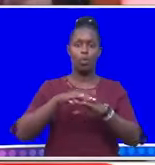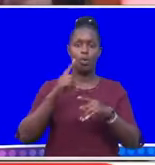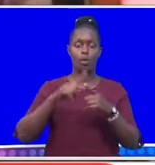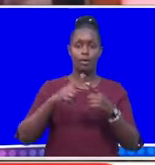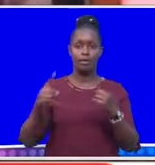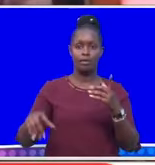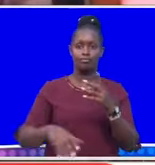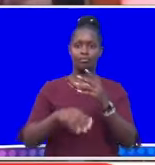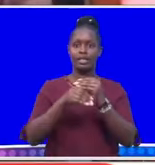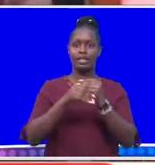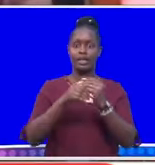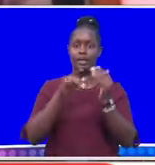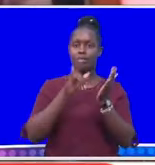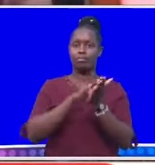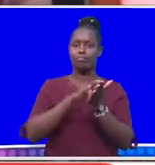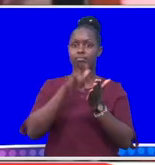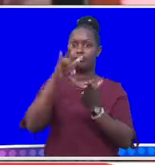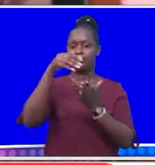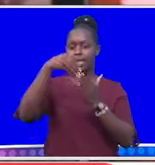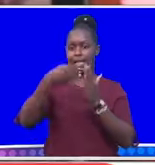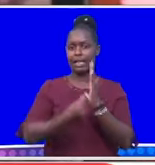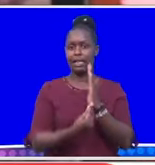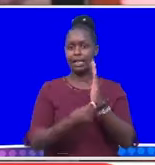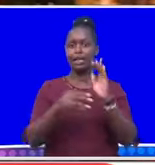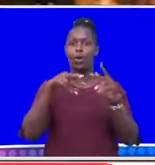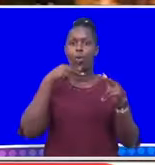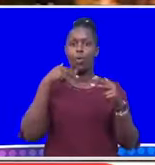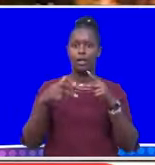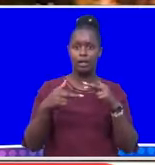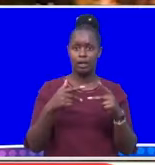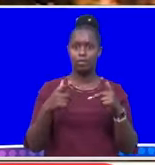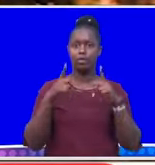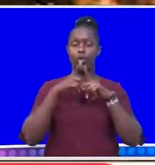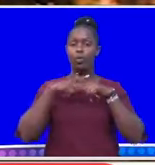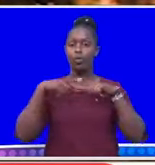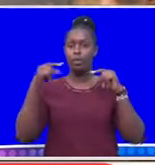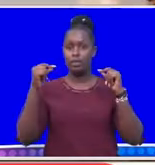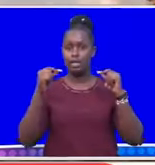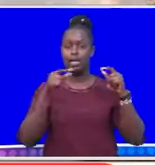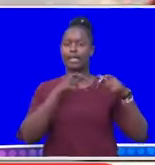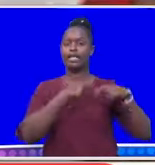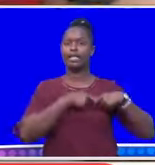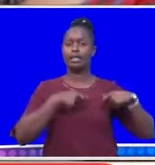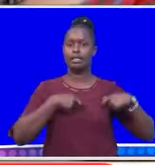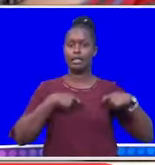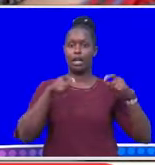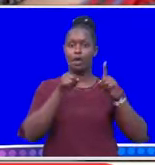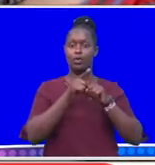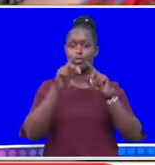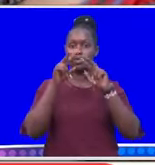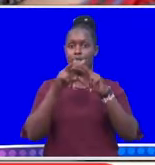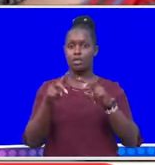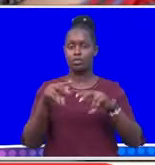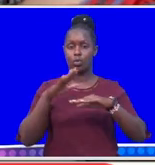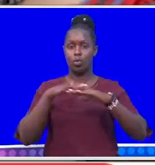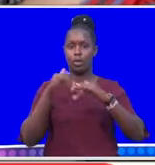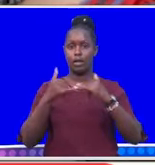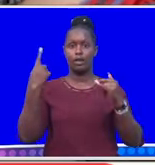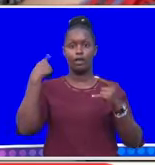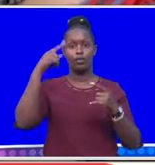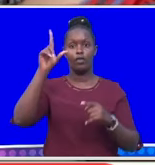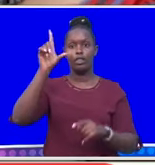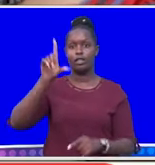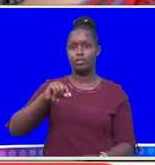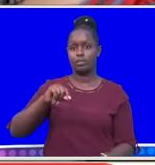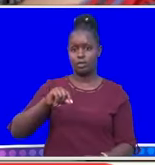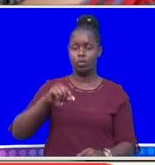tickets and hotels around Orlando that could have hosted the delegation, a random search online for the cheapest hotel